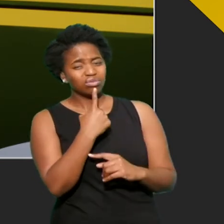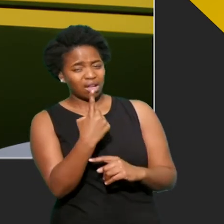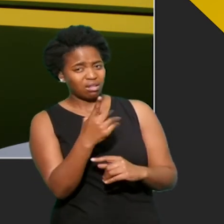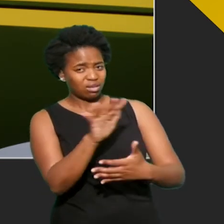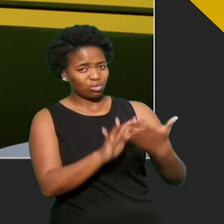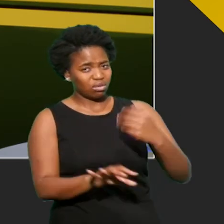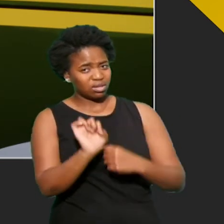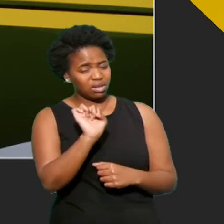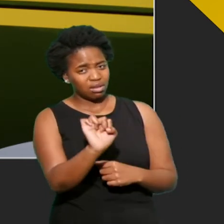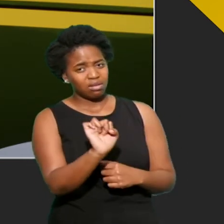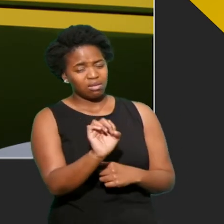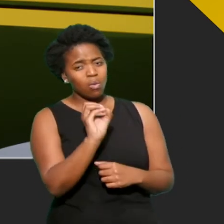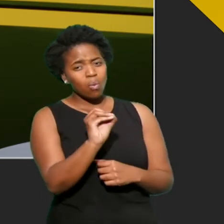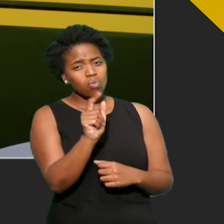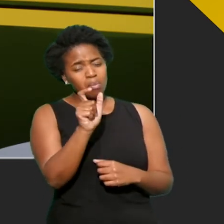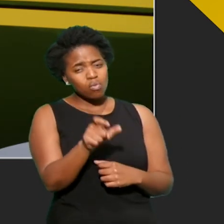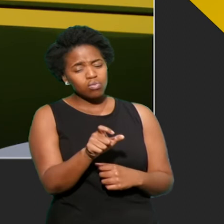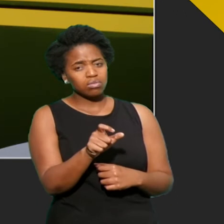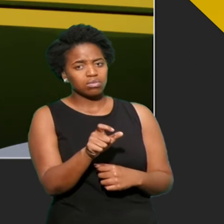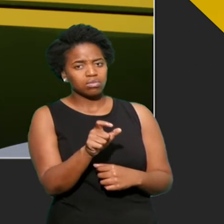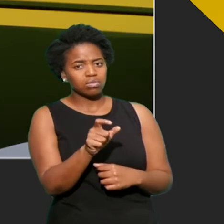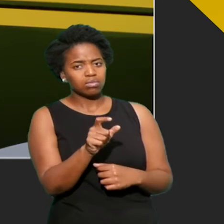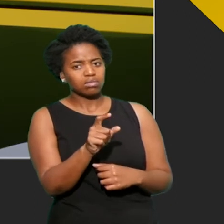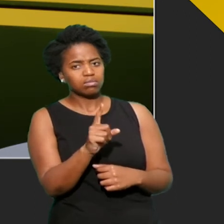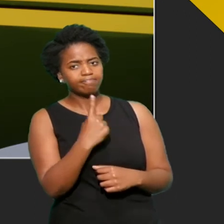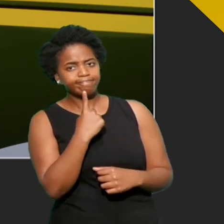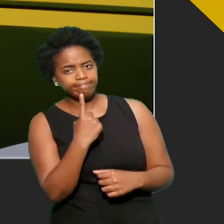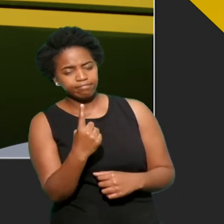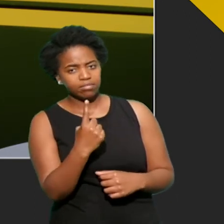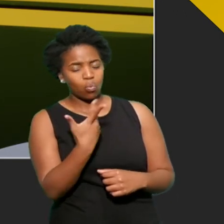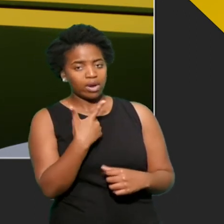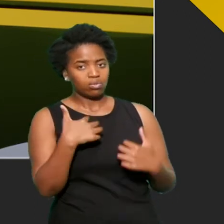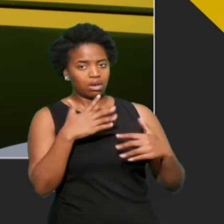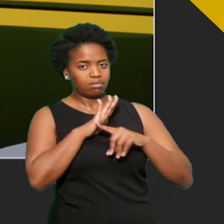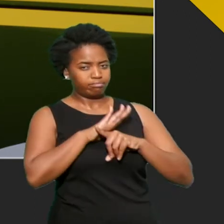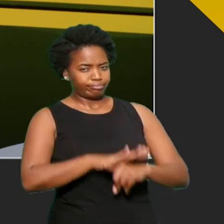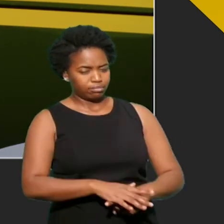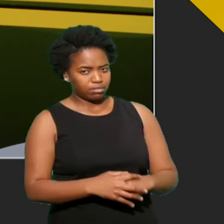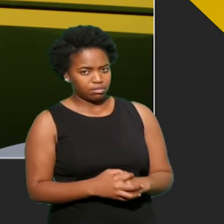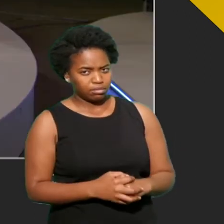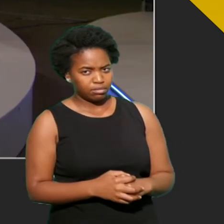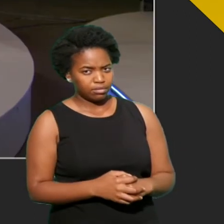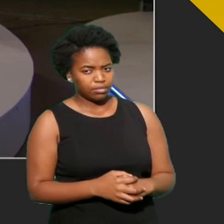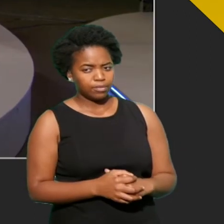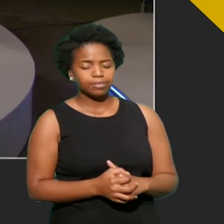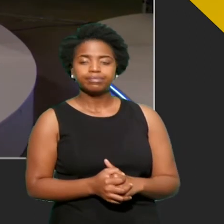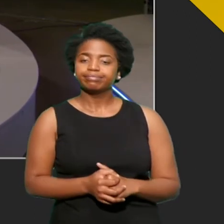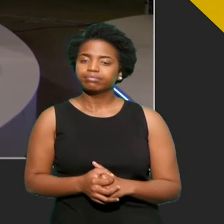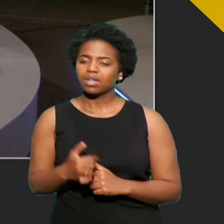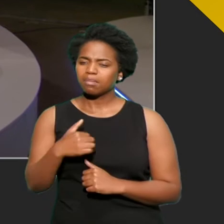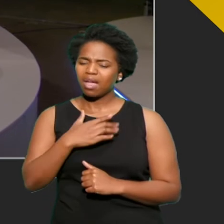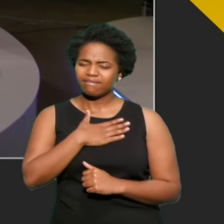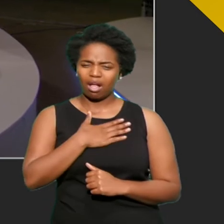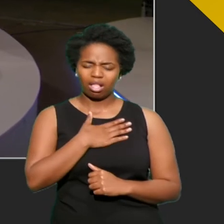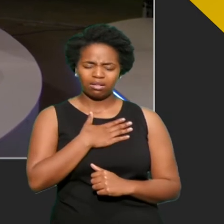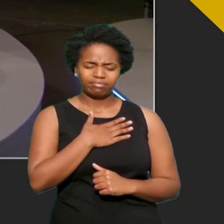you're going through, to tell them what you're feeling as you started approaching the sense of depression? I felt shame. So how could